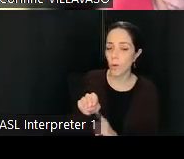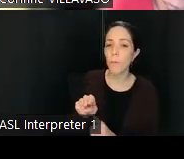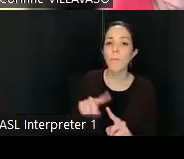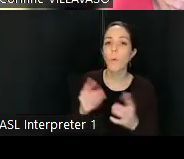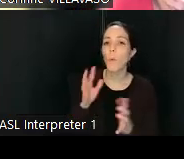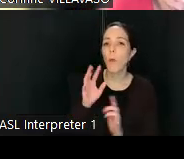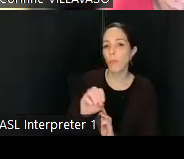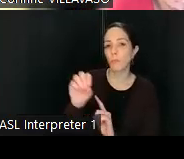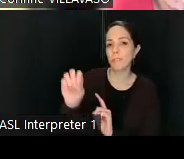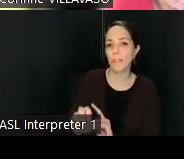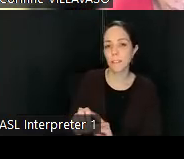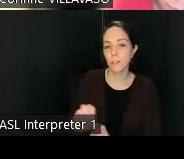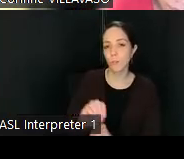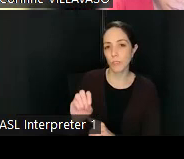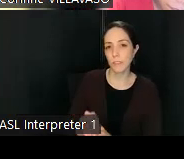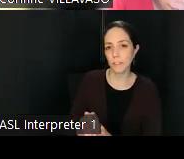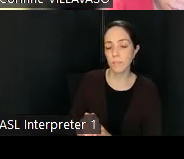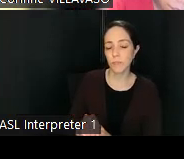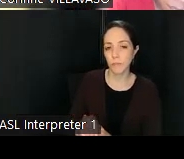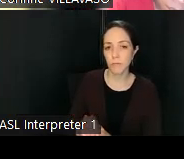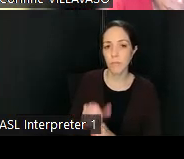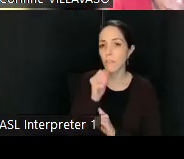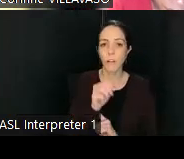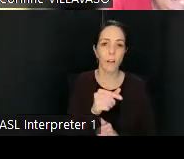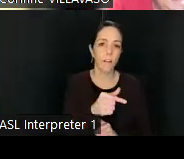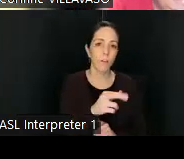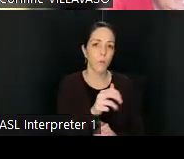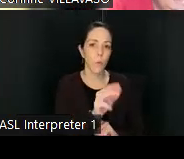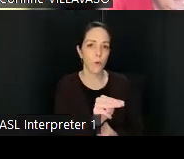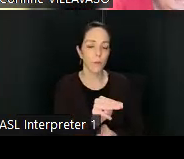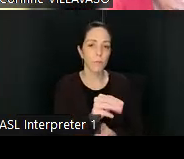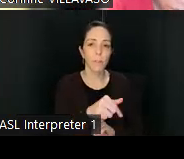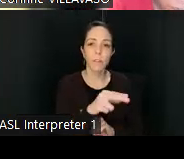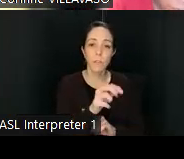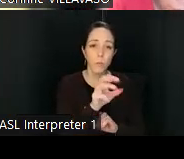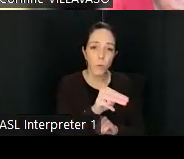vote. So just wanted to mention that for sort of context and consistency.